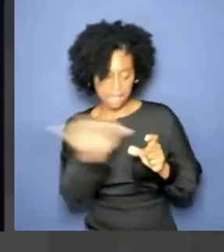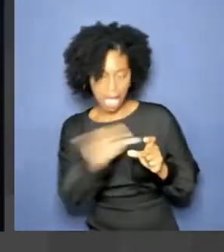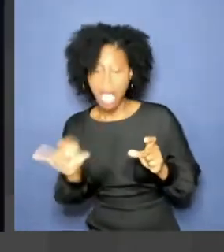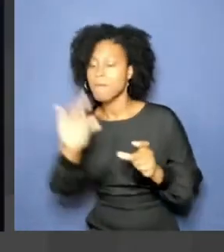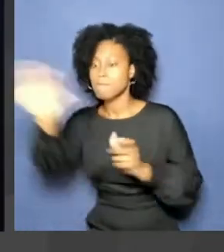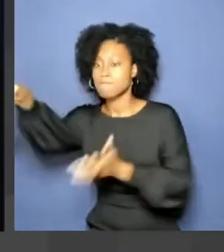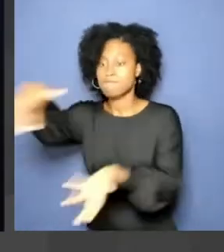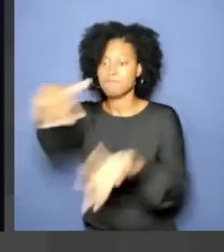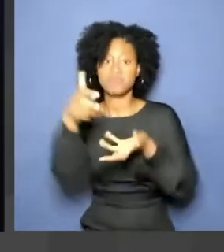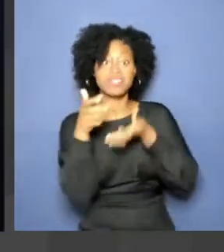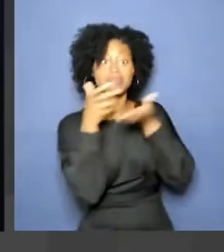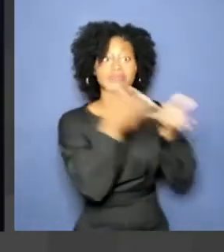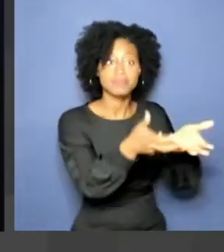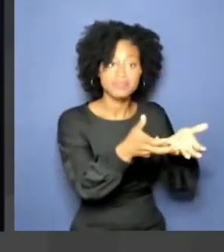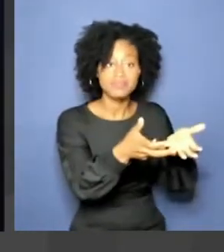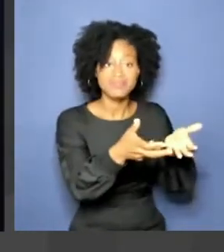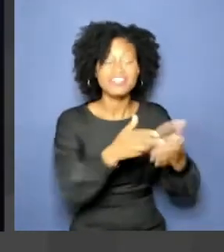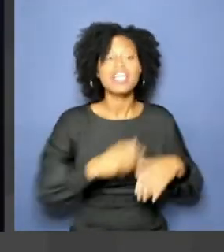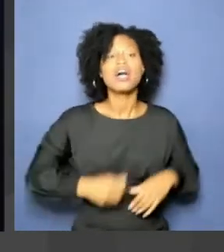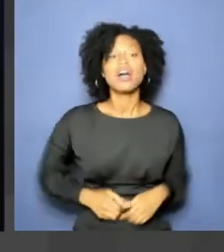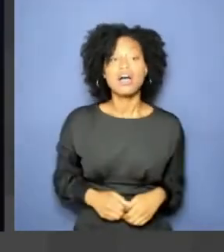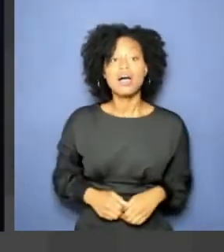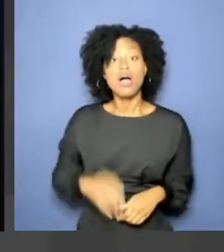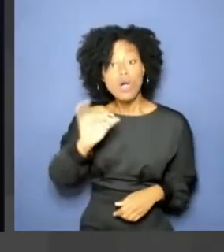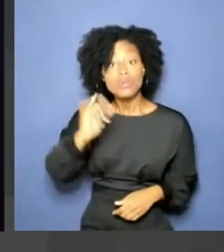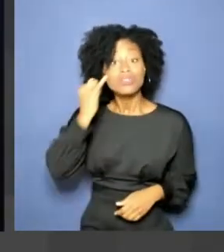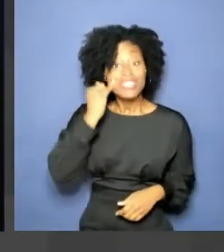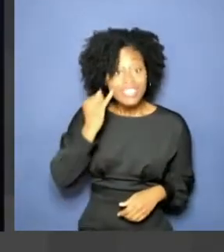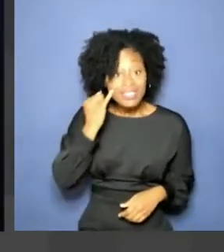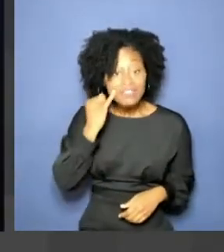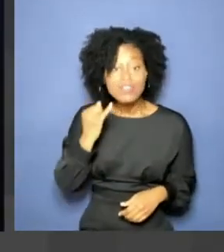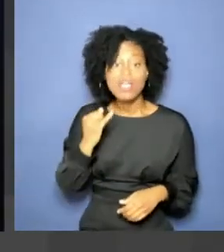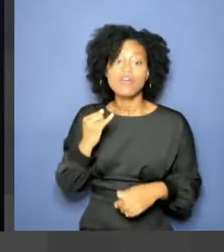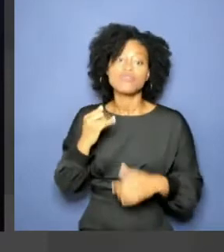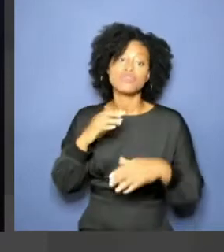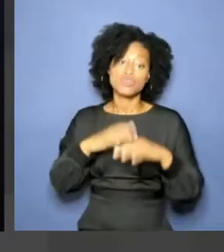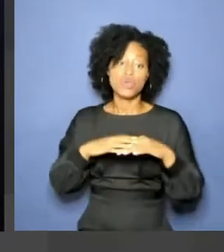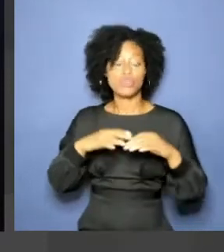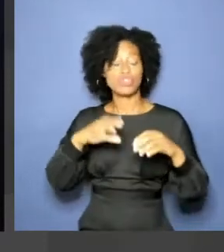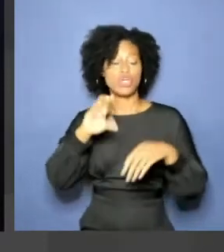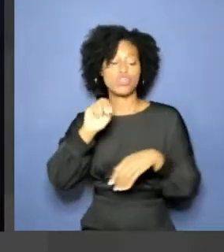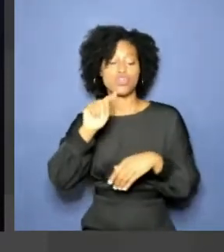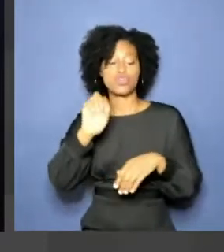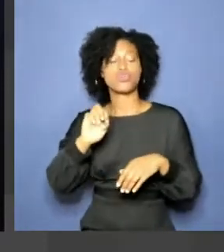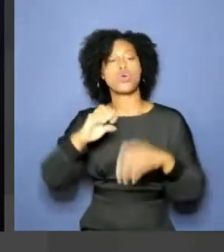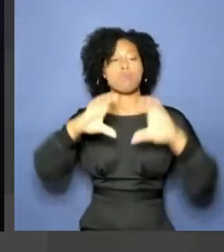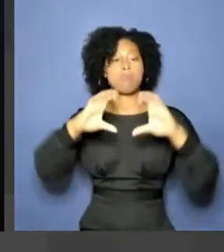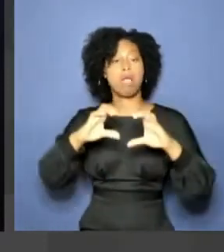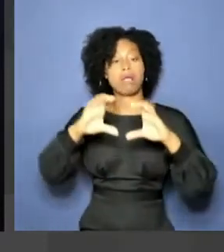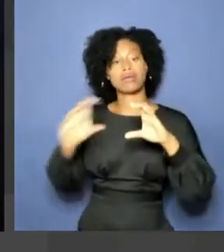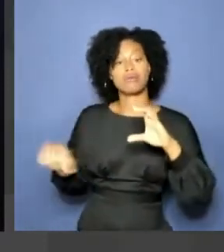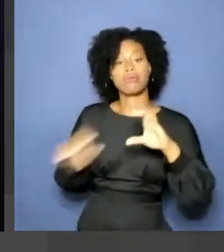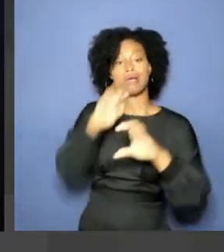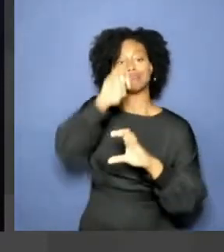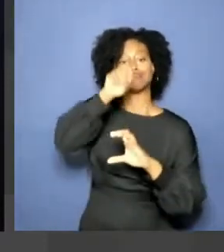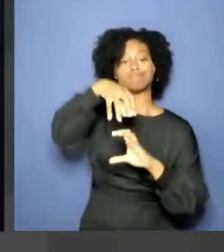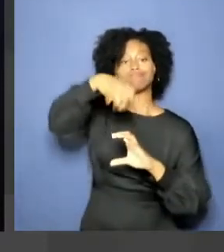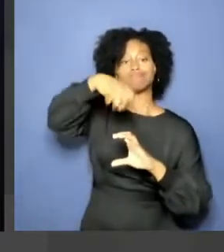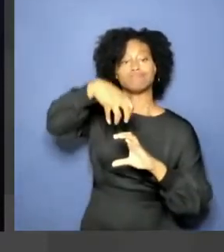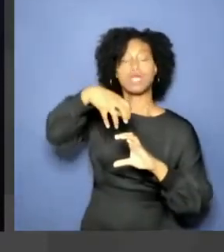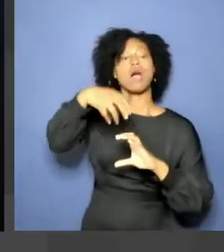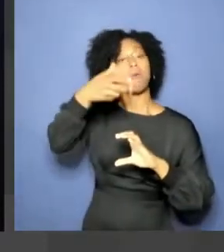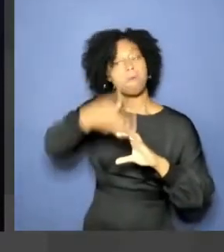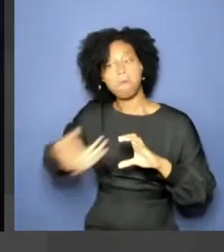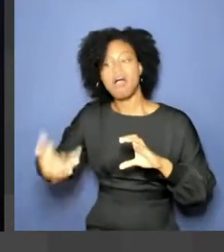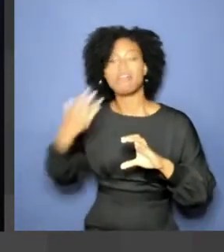Okay. And if you also play on a note block, it will drop the items on that location instead. That's useful. Yes,